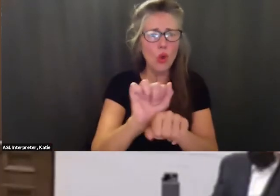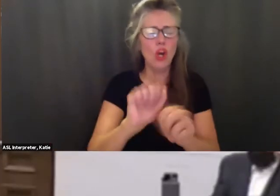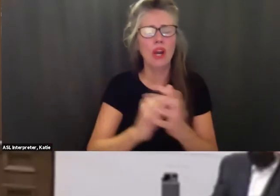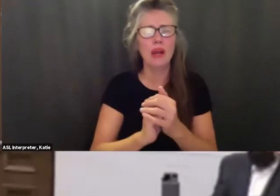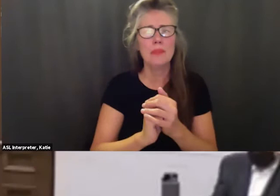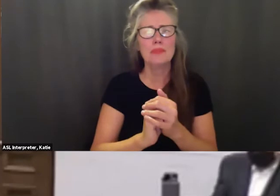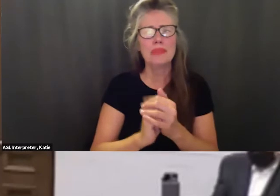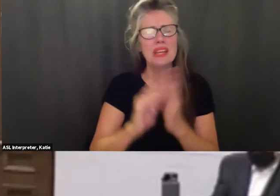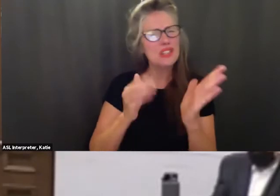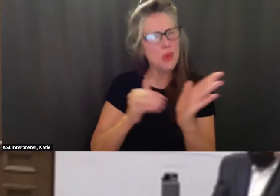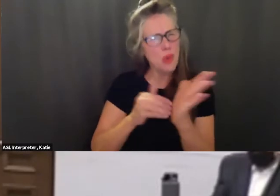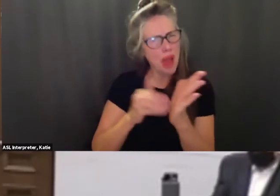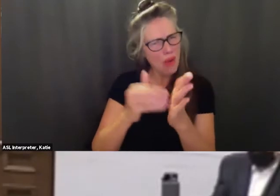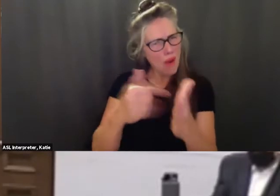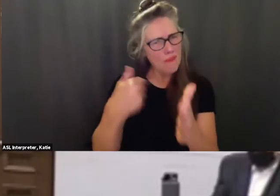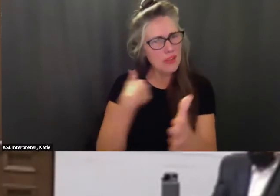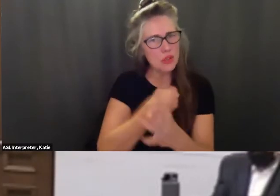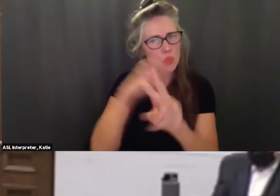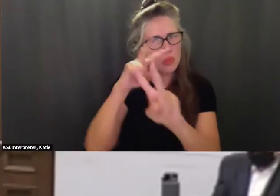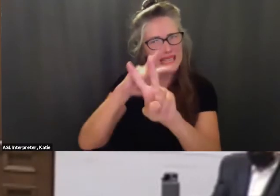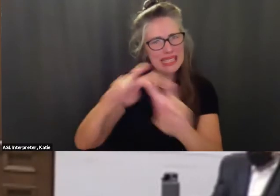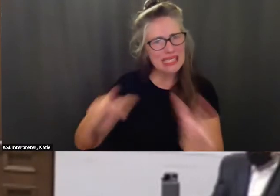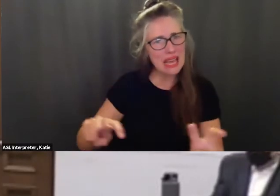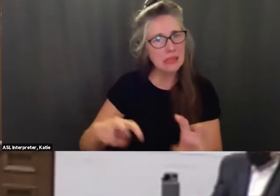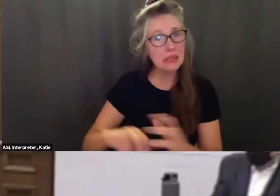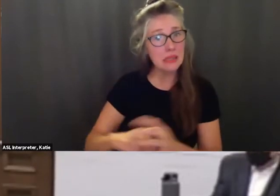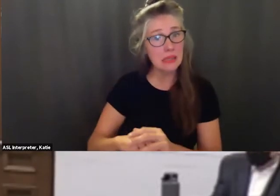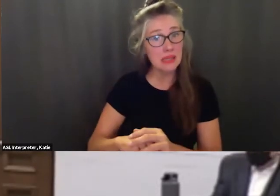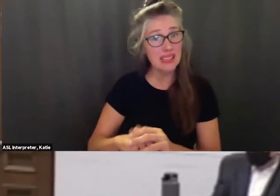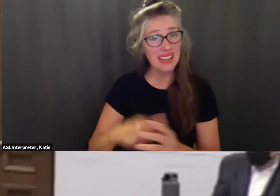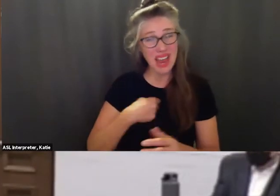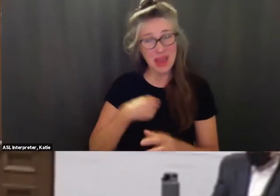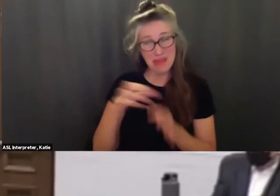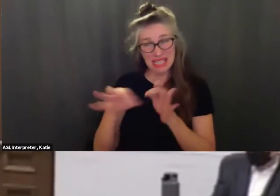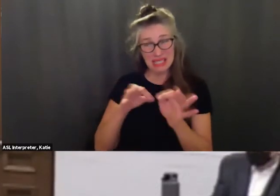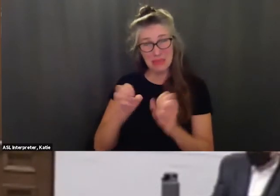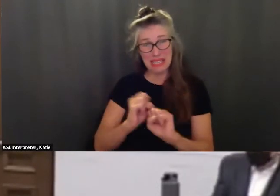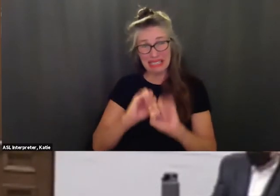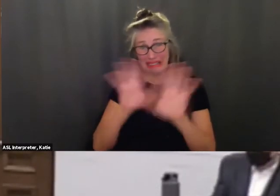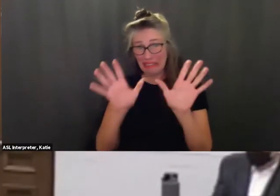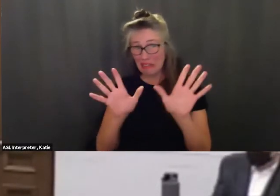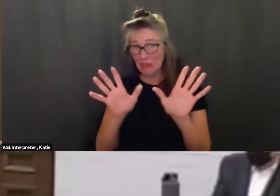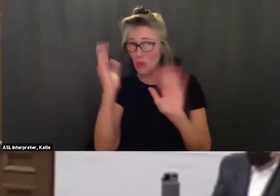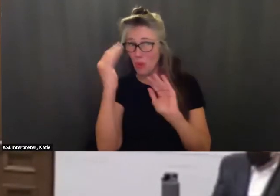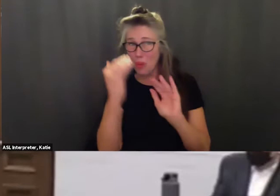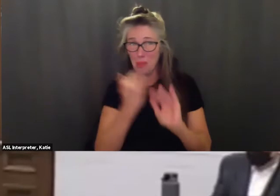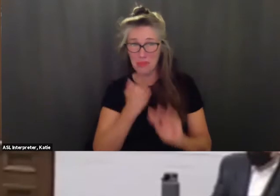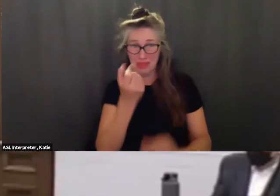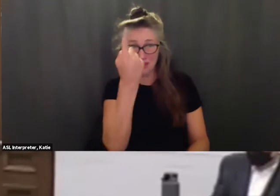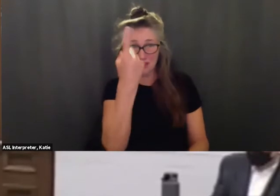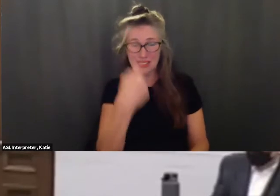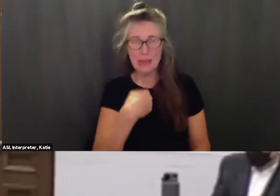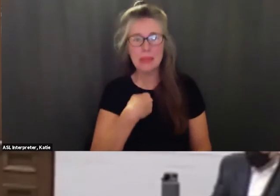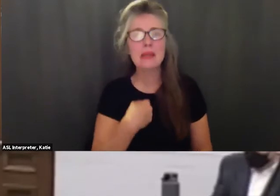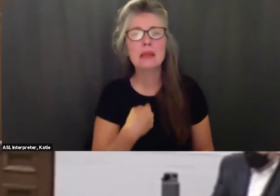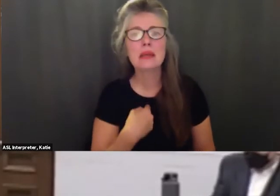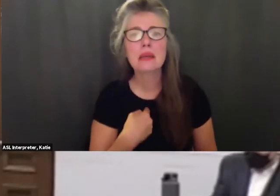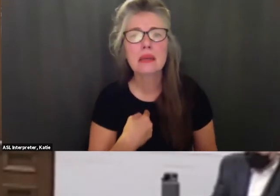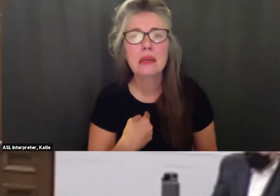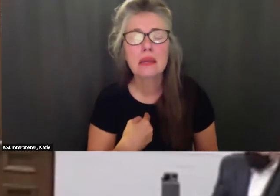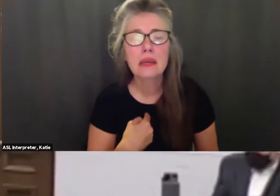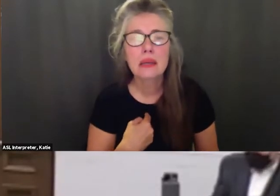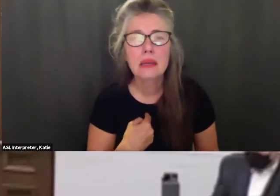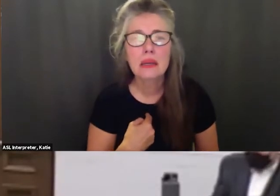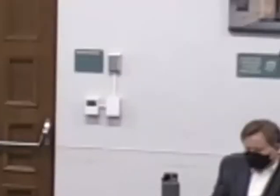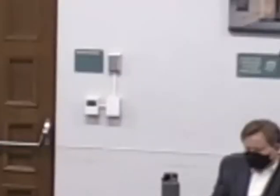do we assess? Am I making sense? I hope Yes. I am. I hope I am. Let me take that. Okay. Actually,